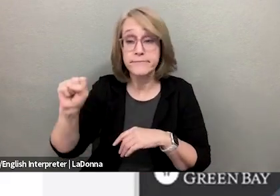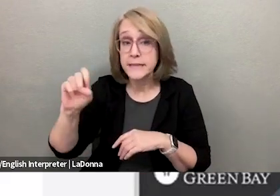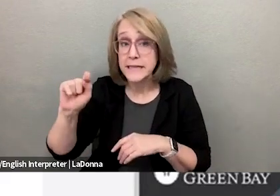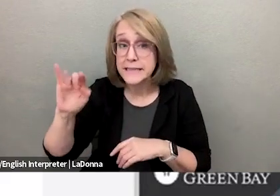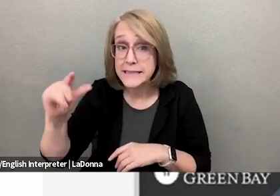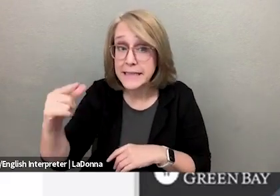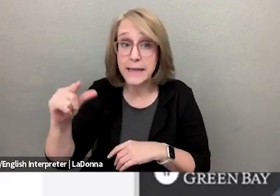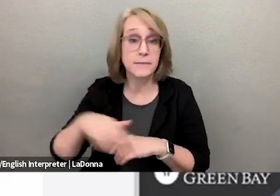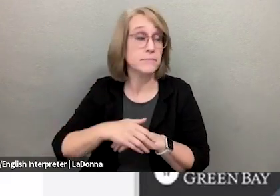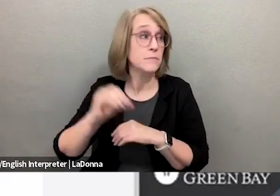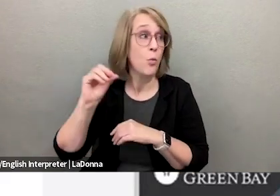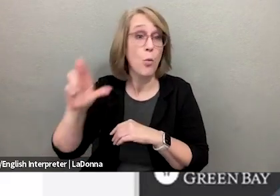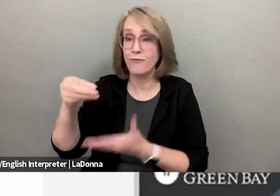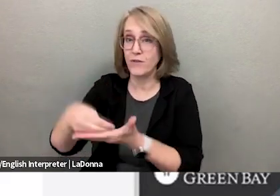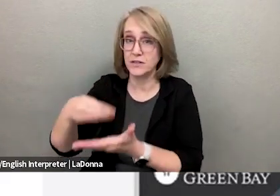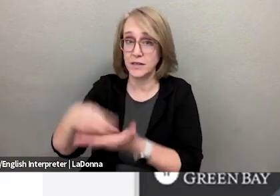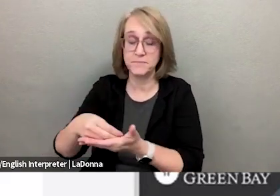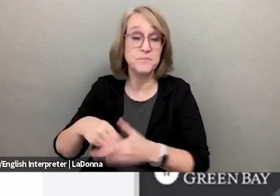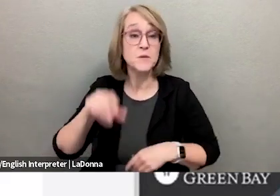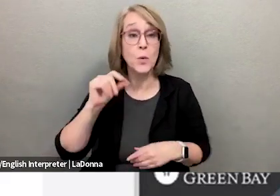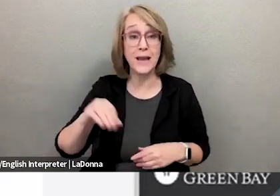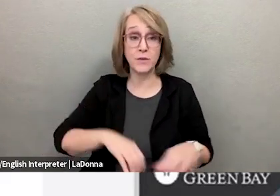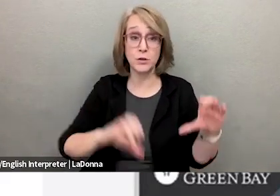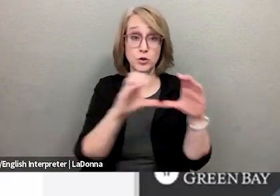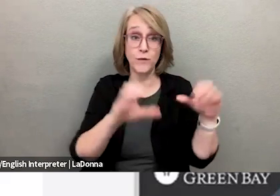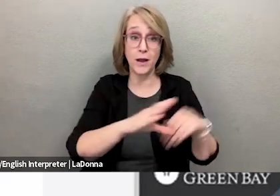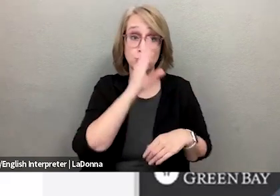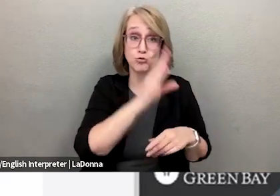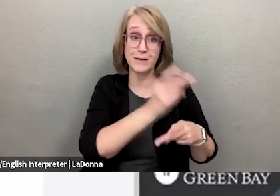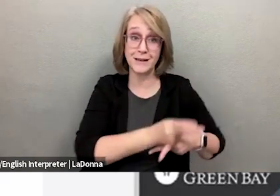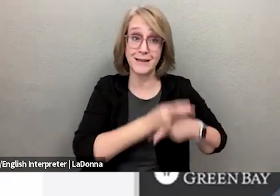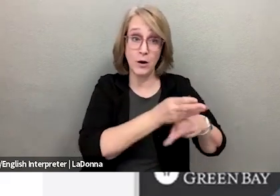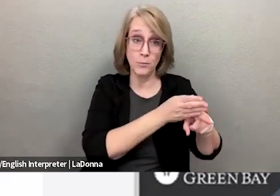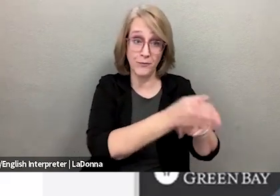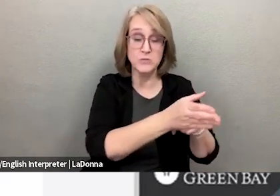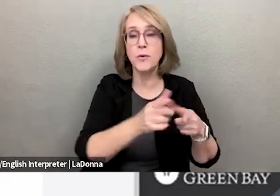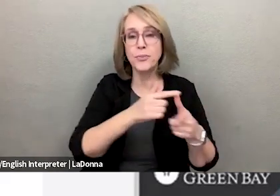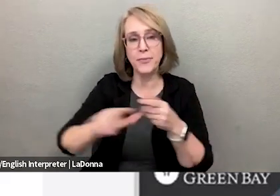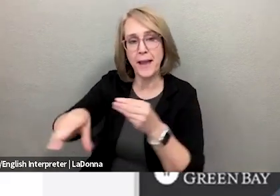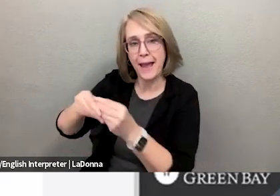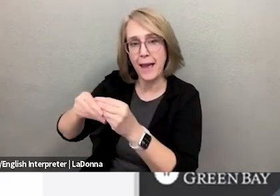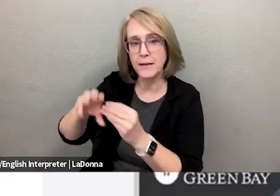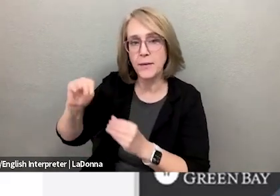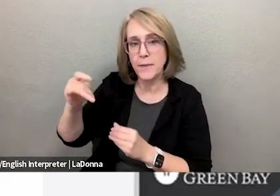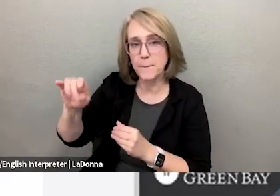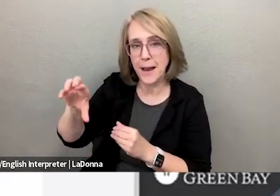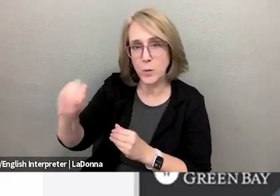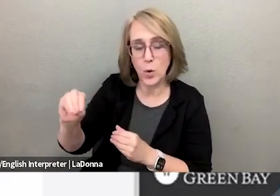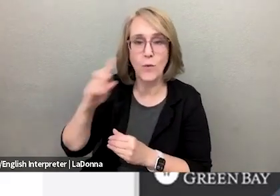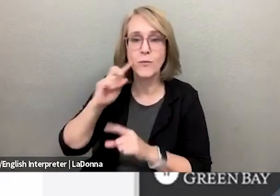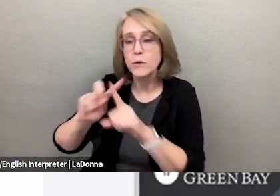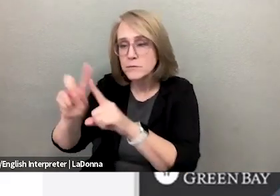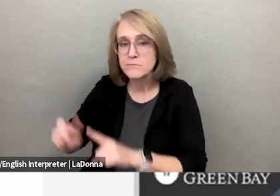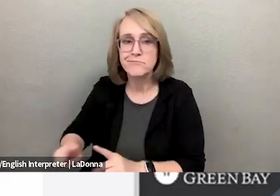might if they're a certified direct care professional, take some additional micro-credentials to meet all the training